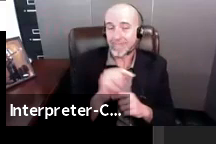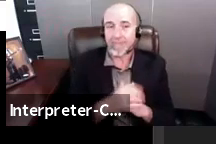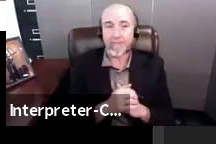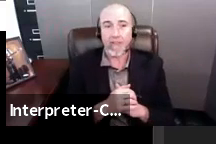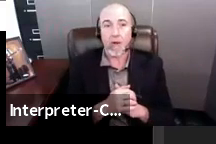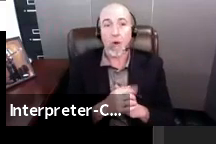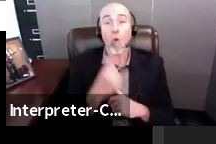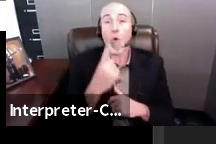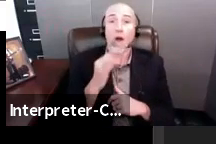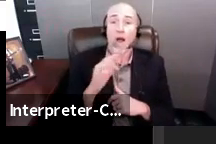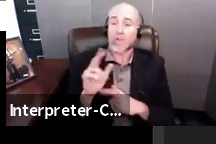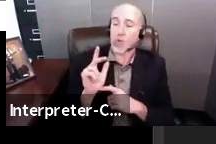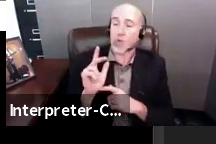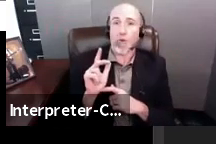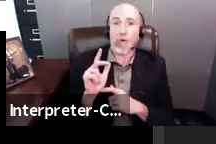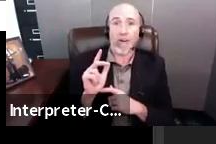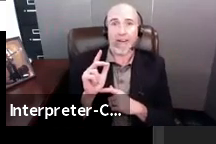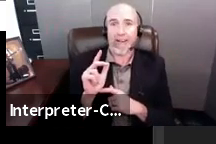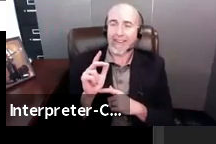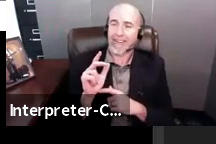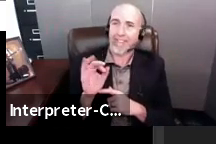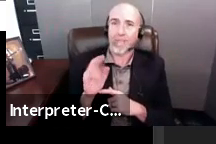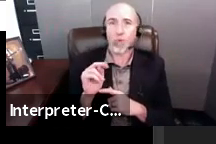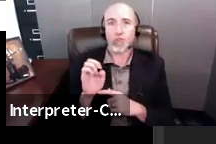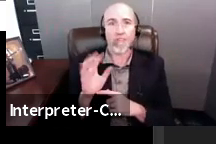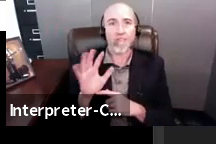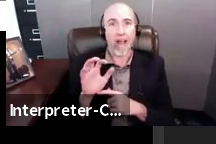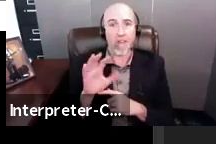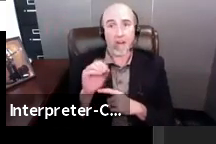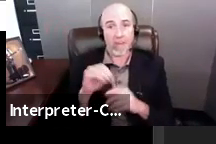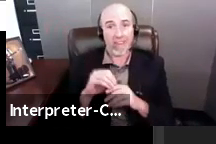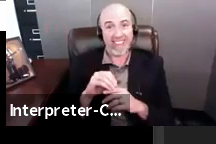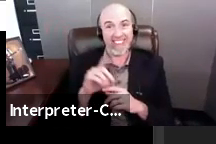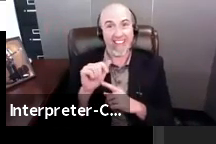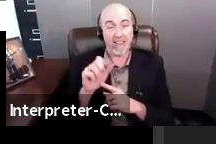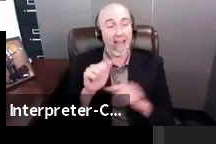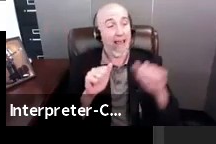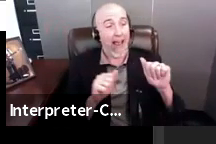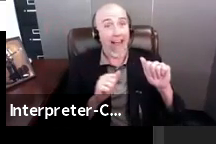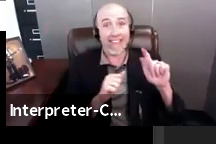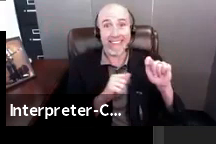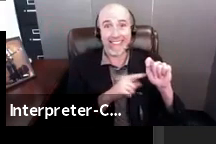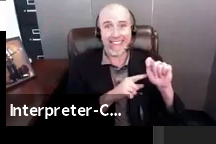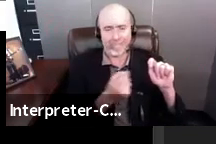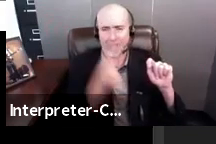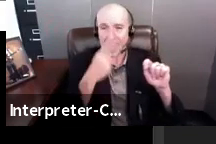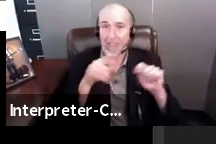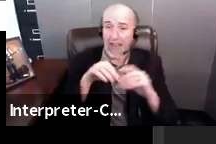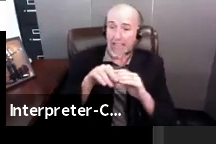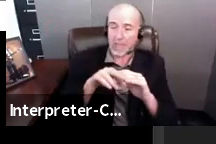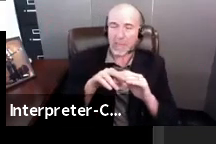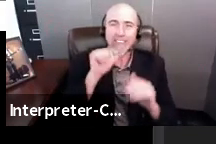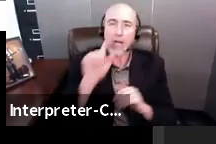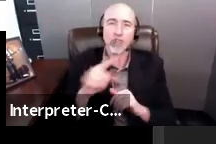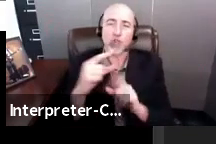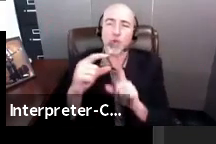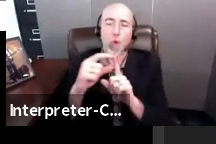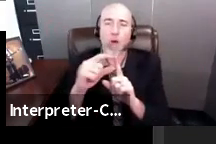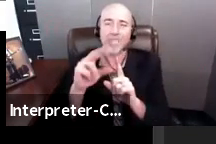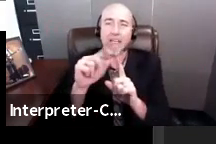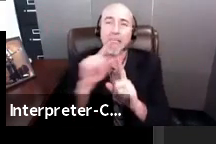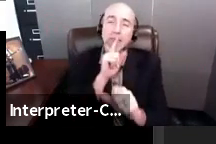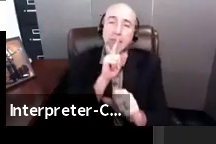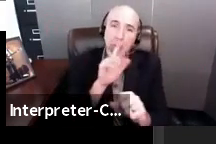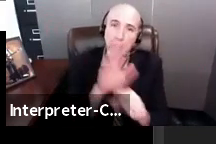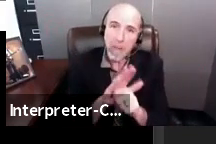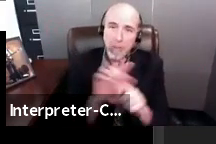23 Fortune 500 companies in Dallas, AT&T understands that accessibility is more than a word. It's a commitment to connect